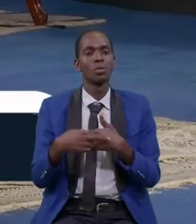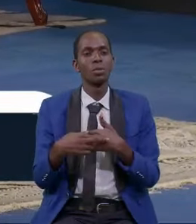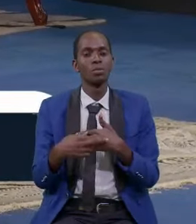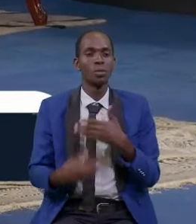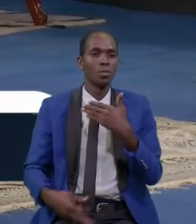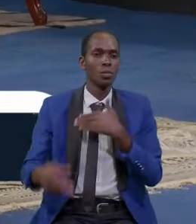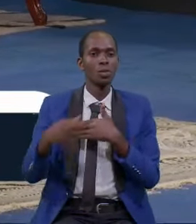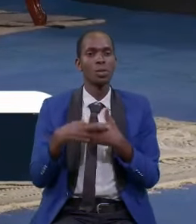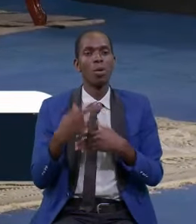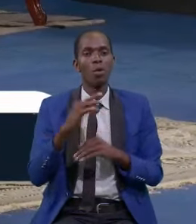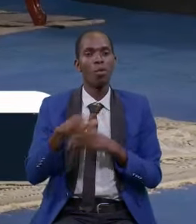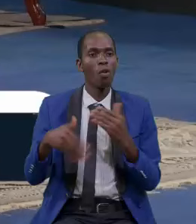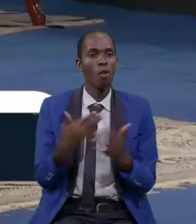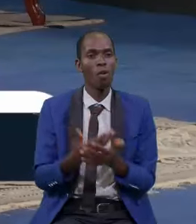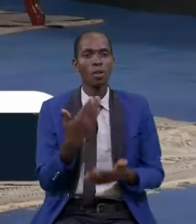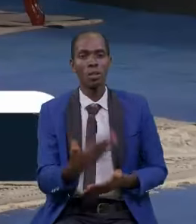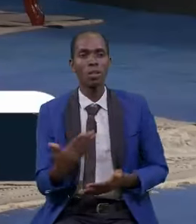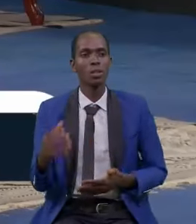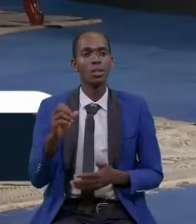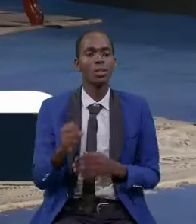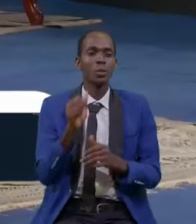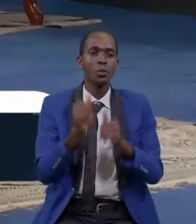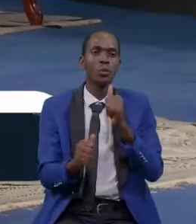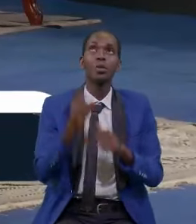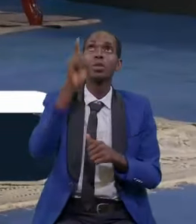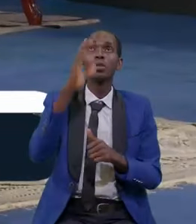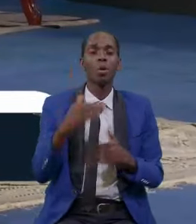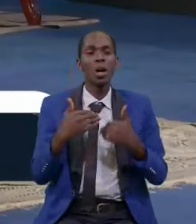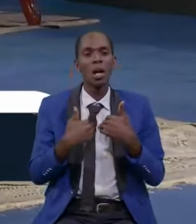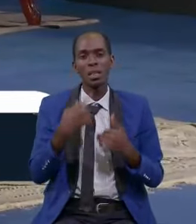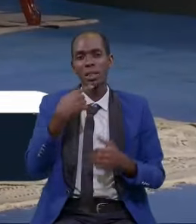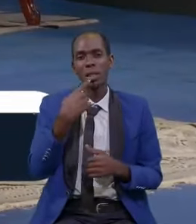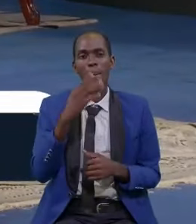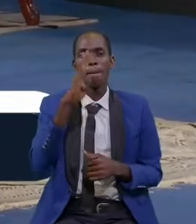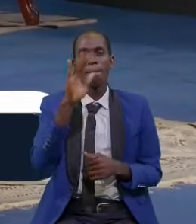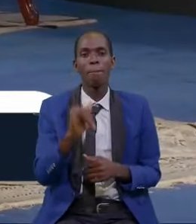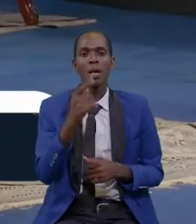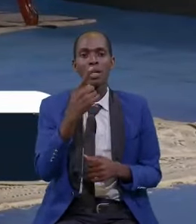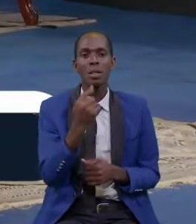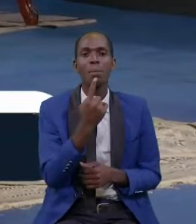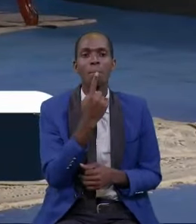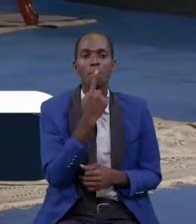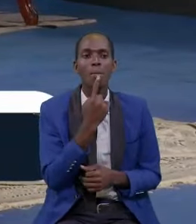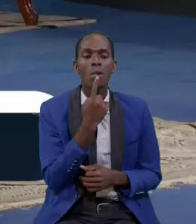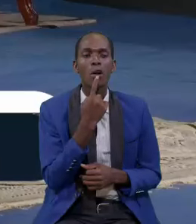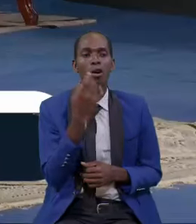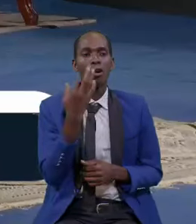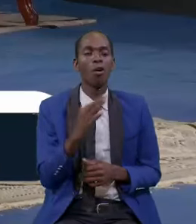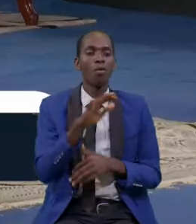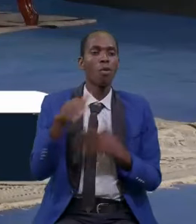of all things which God has spoken by the mouth of all